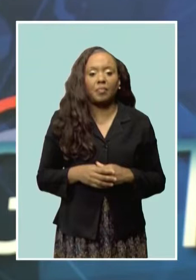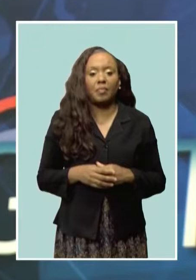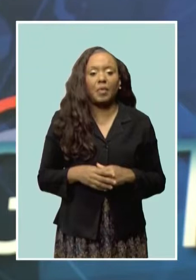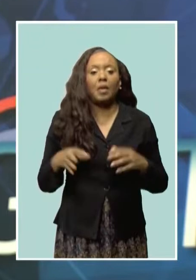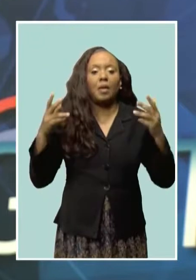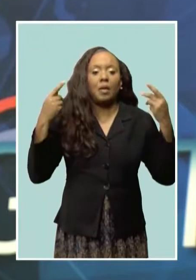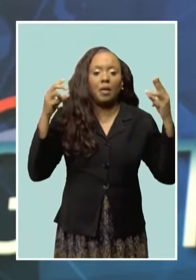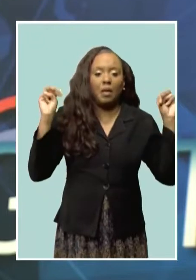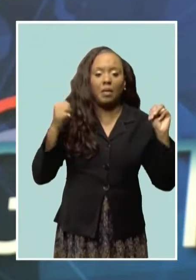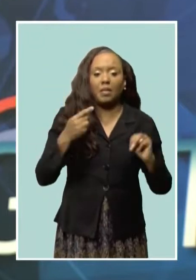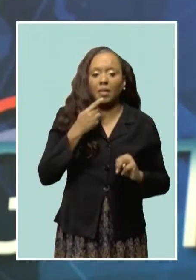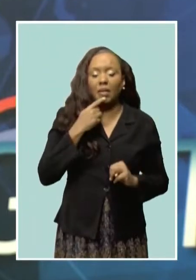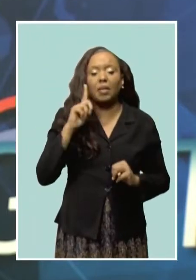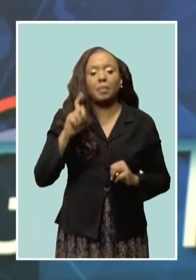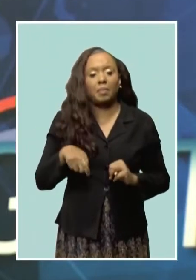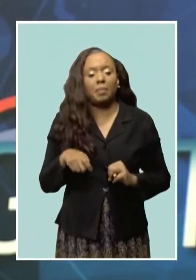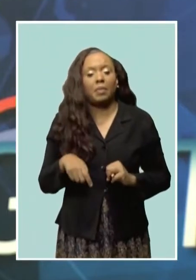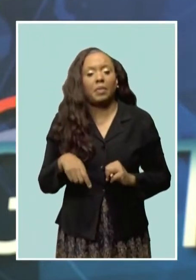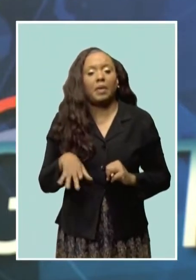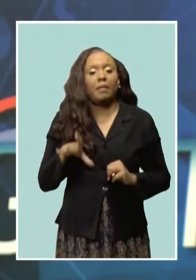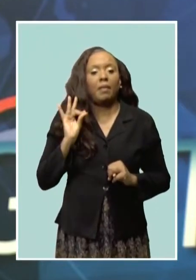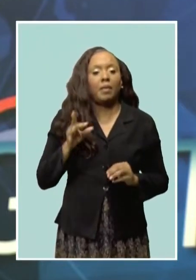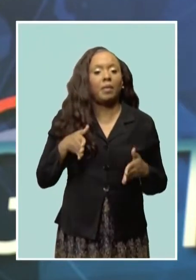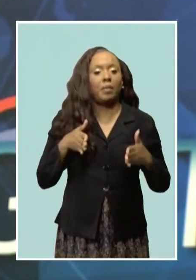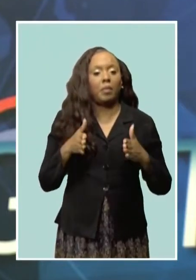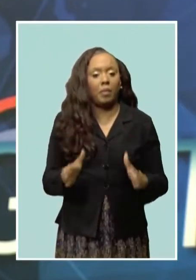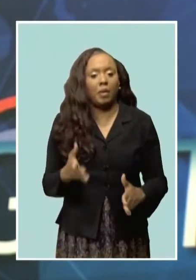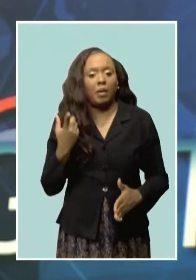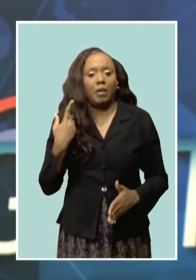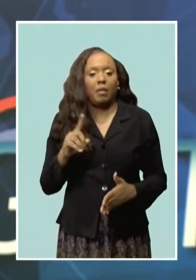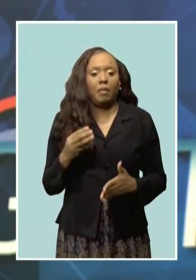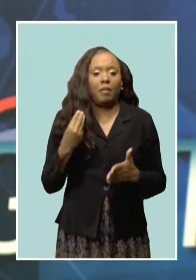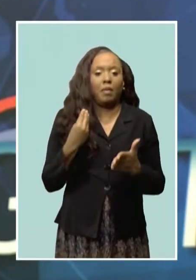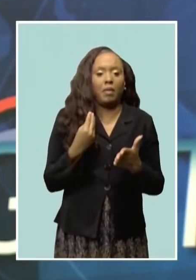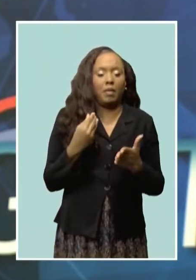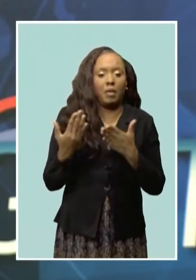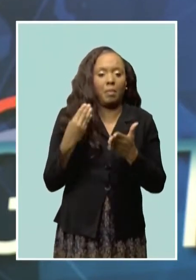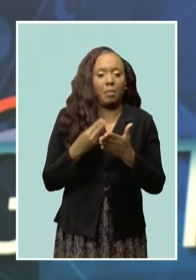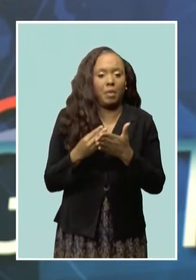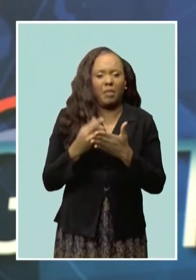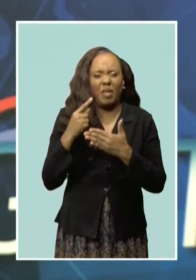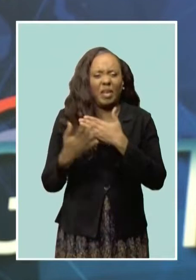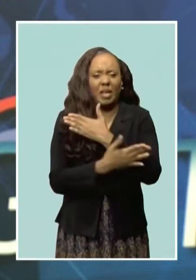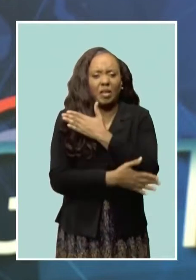Ms. Motley added that a way must be found to finance countries to net zero.